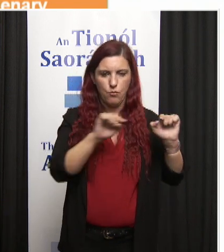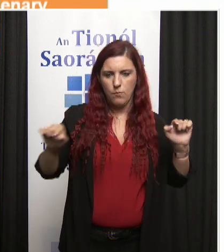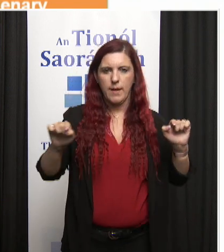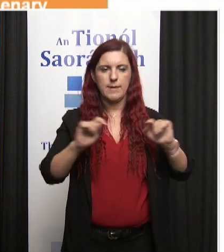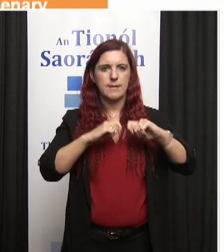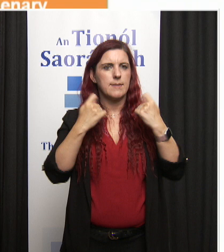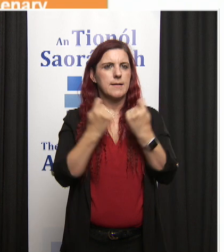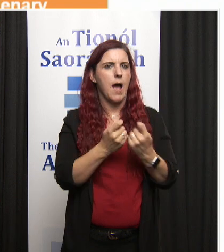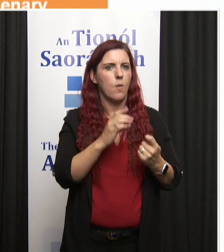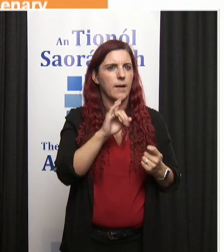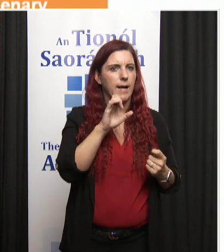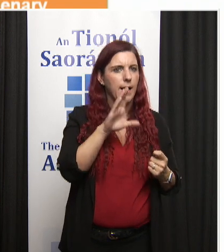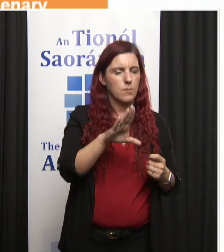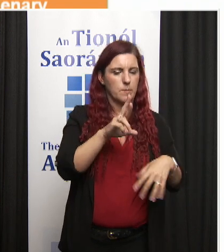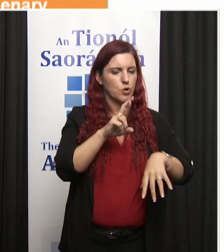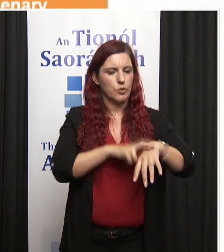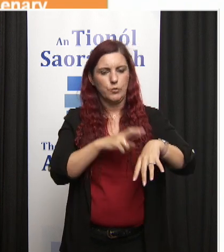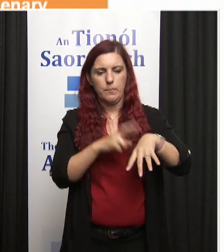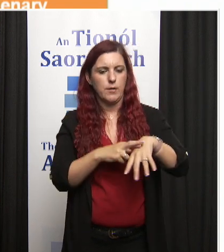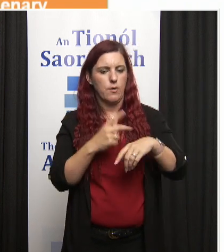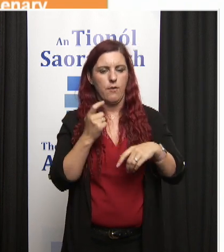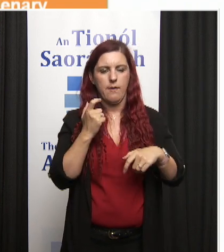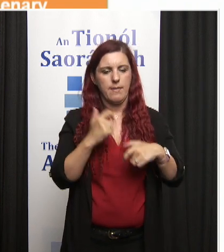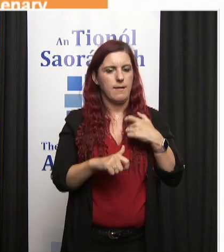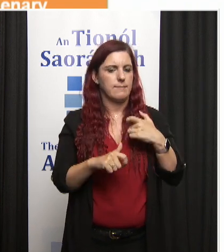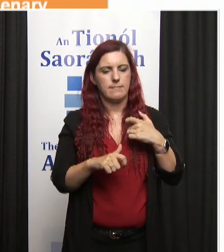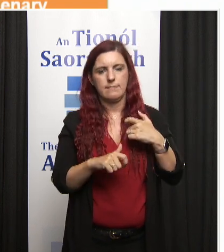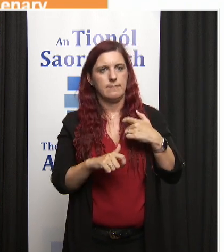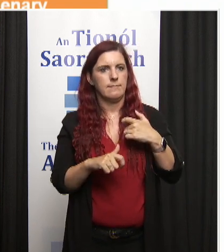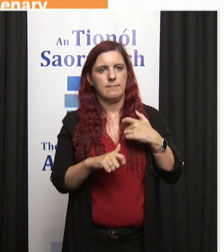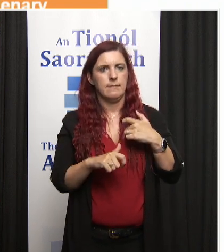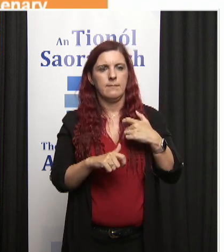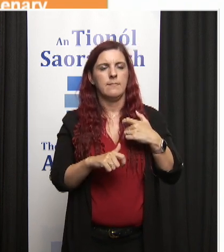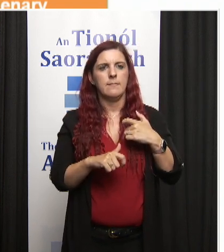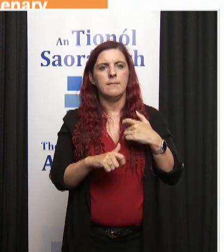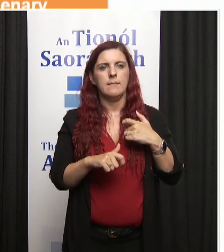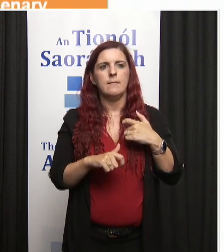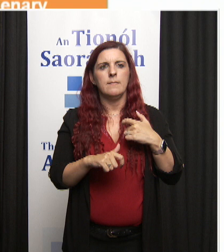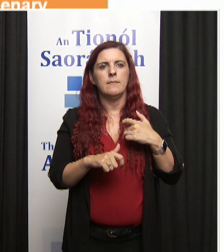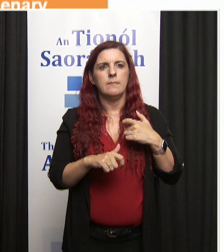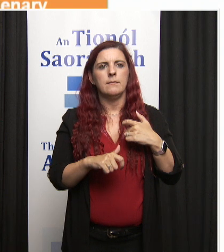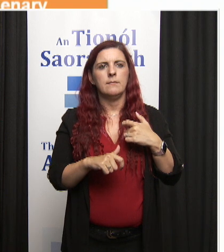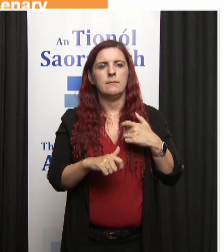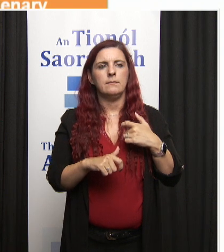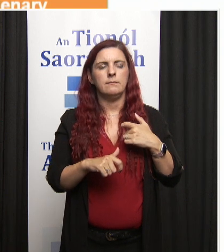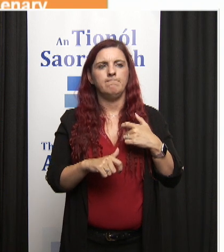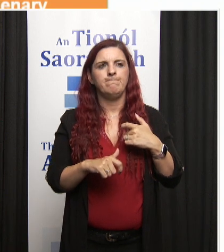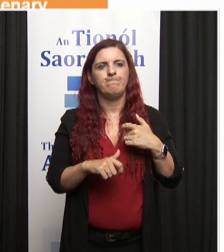town councils would be much better facilitating getting the core view at the